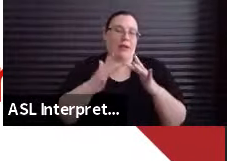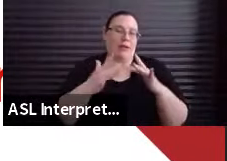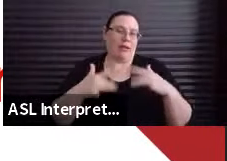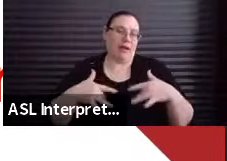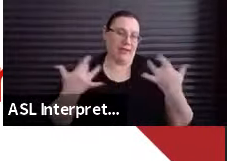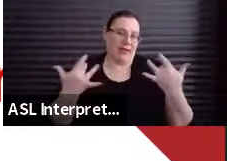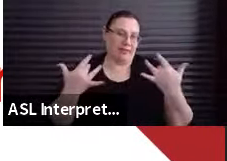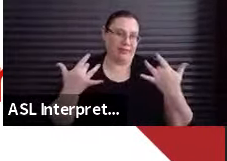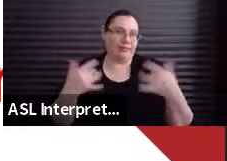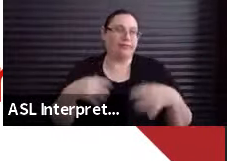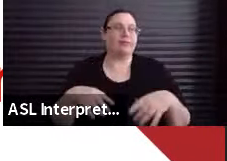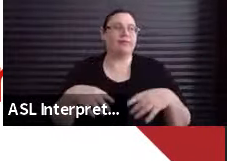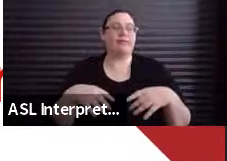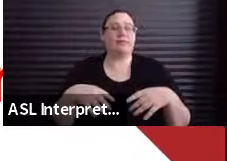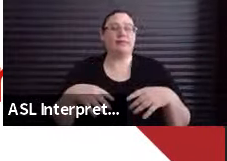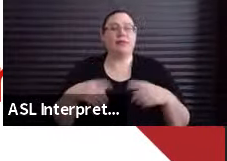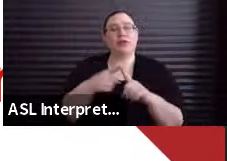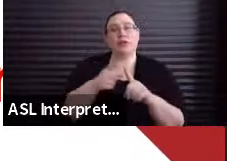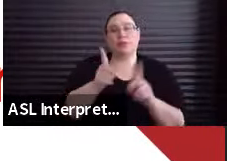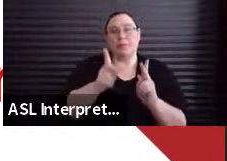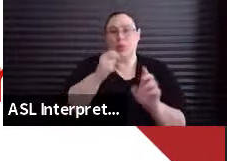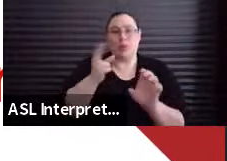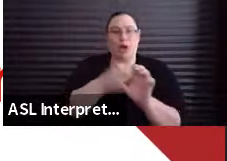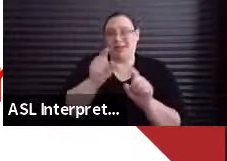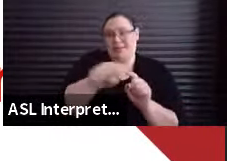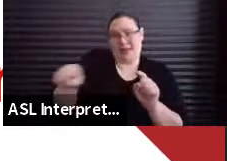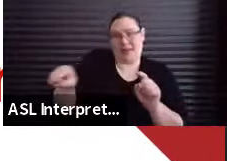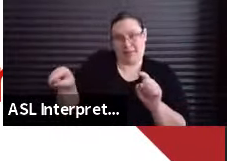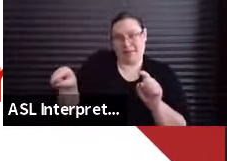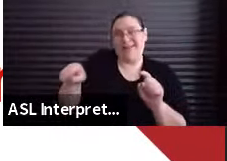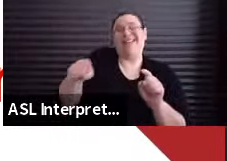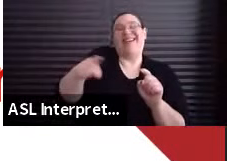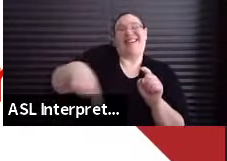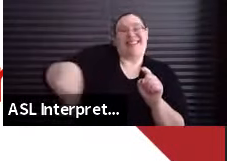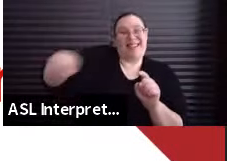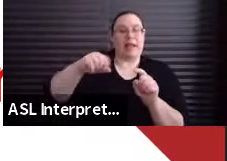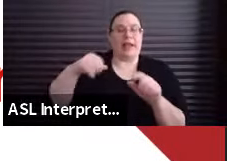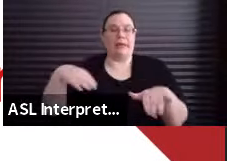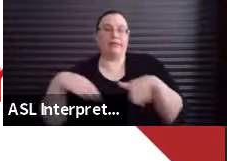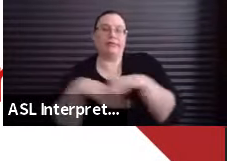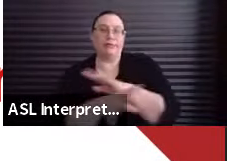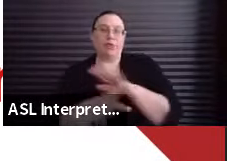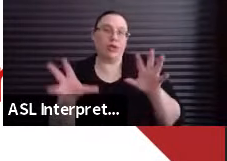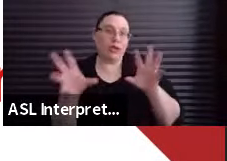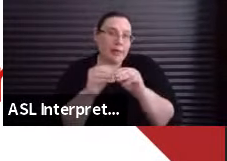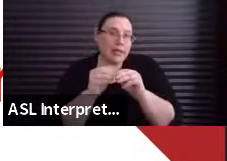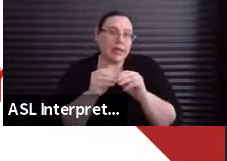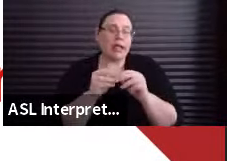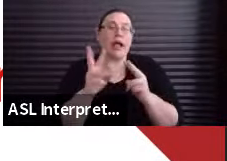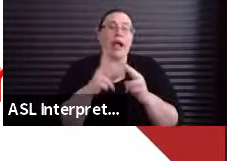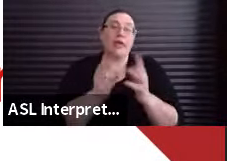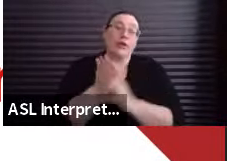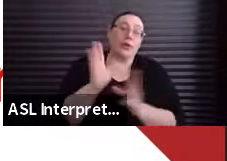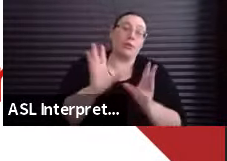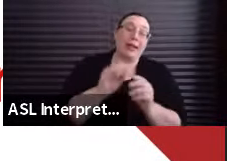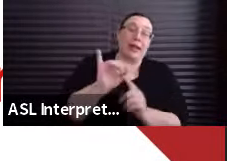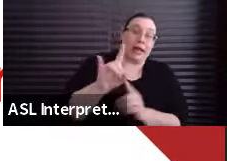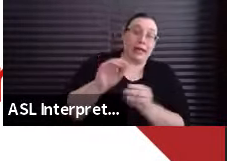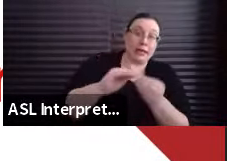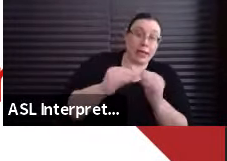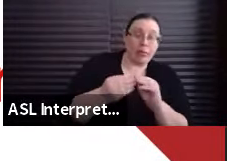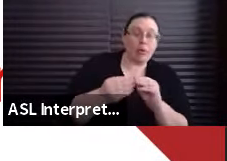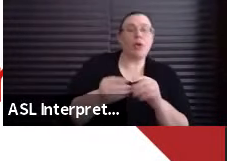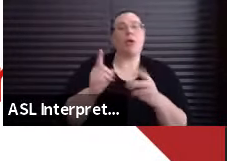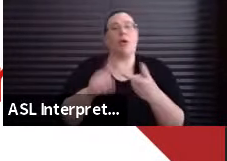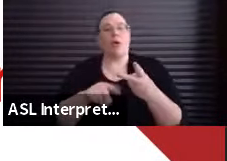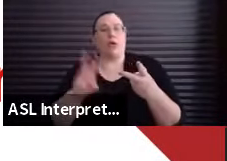Zoom to your participants so that they can access the meeting either through the meeting ID number or through that